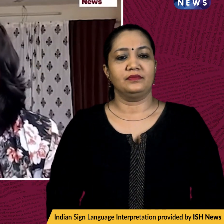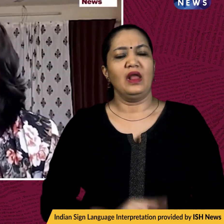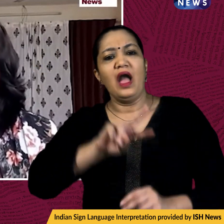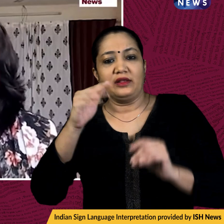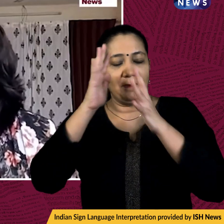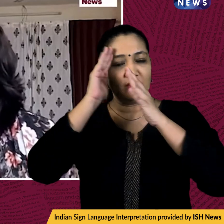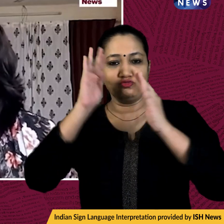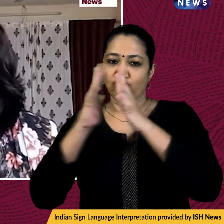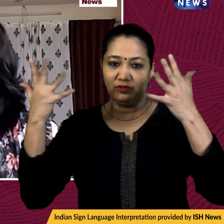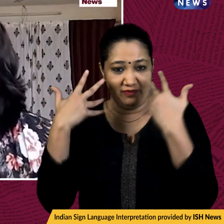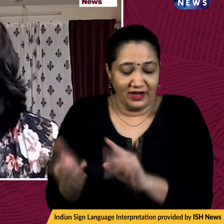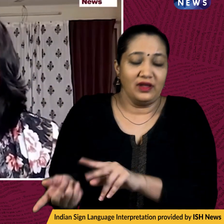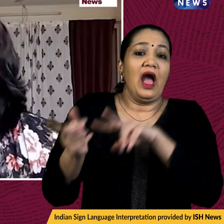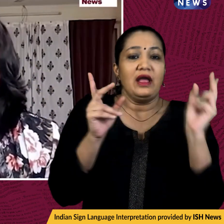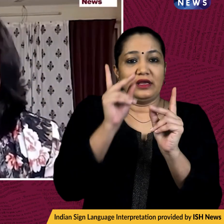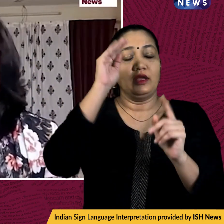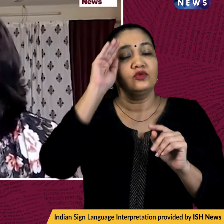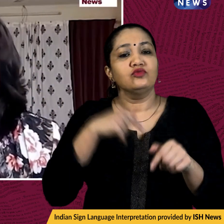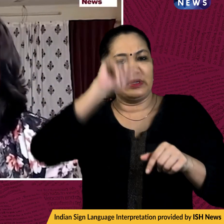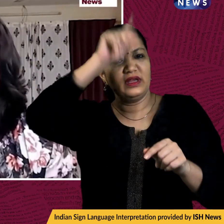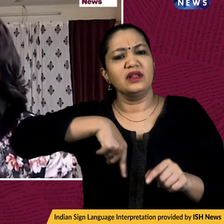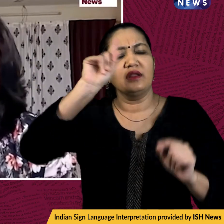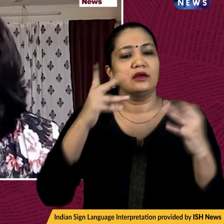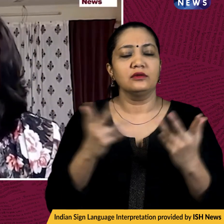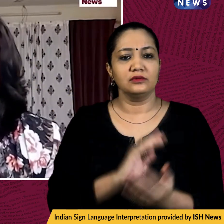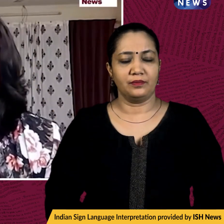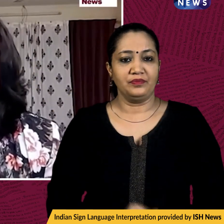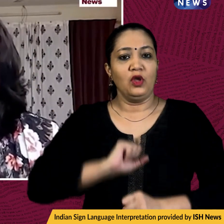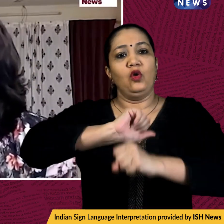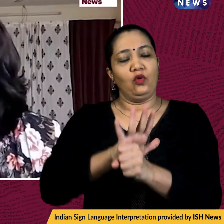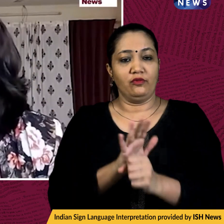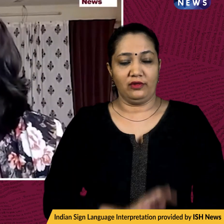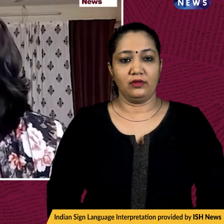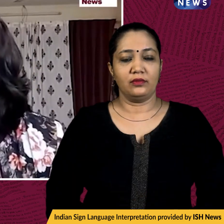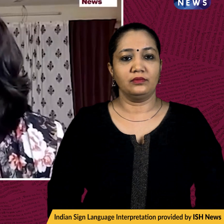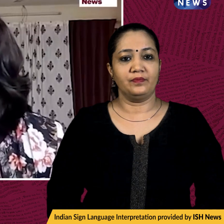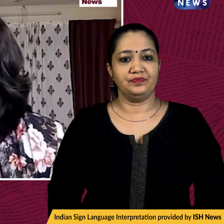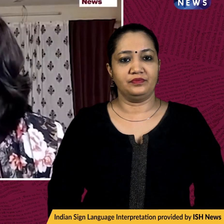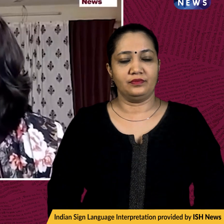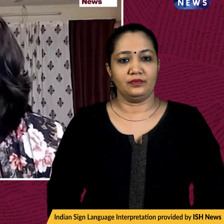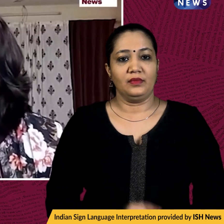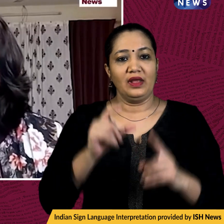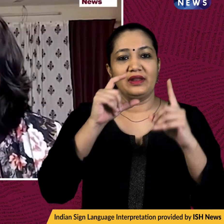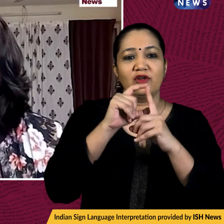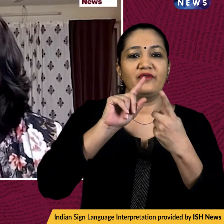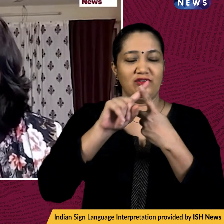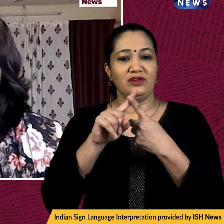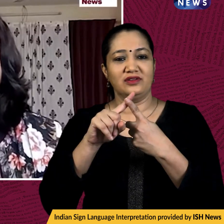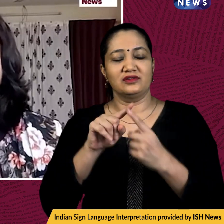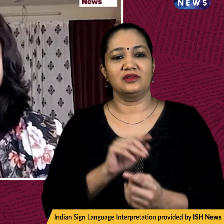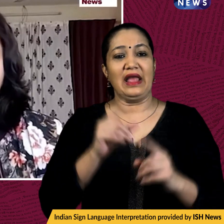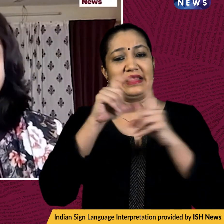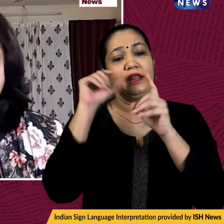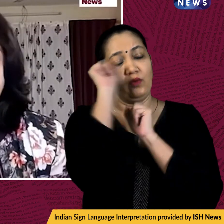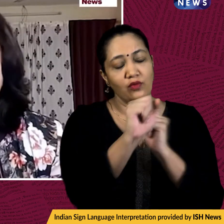away from this big story now to India, and first up is COVID. According to Directorate of Education